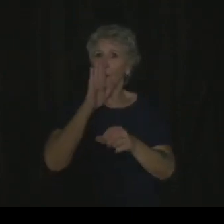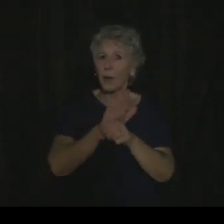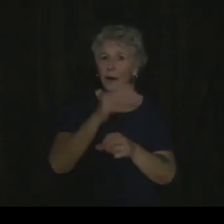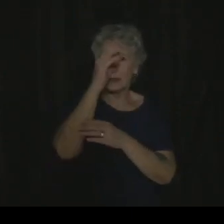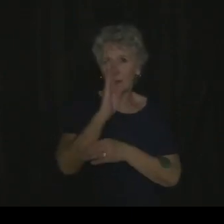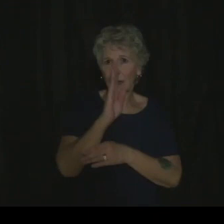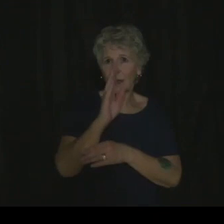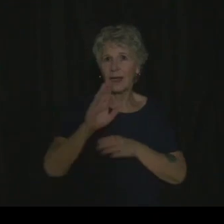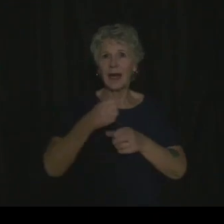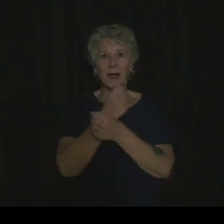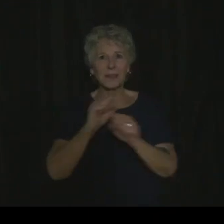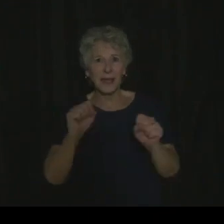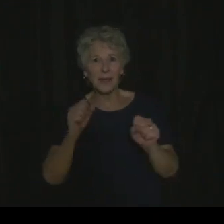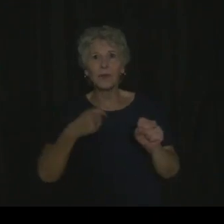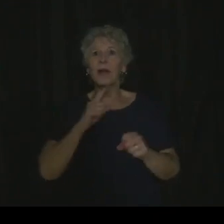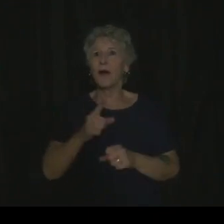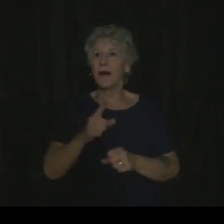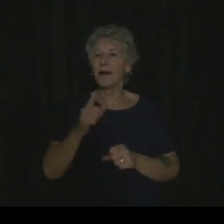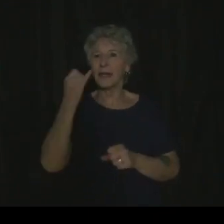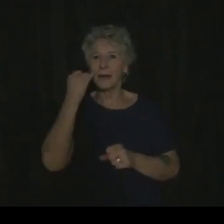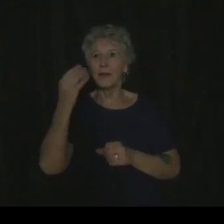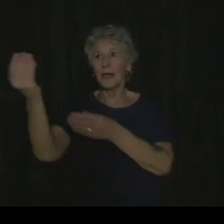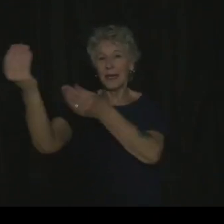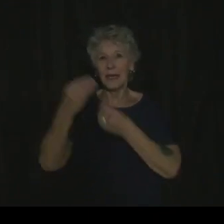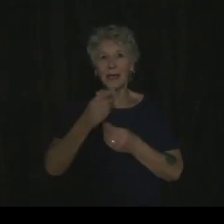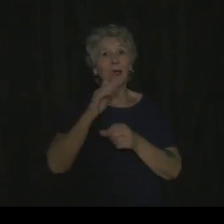and how secure we are if he gives us his promise.